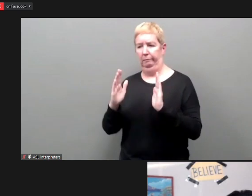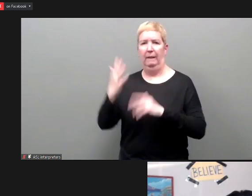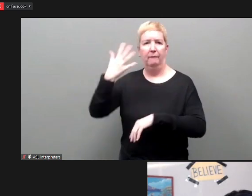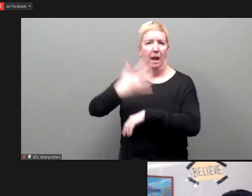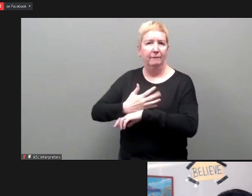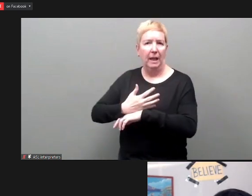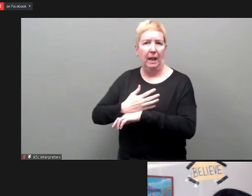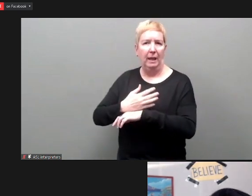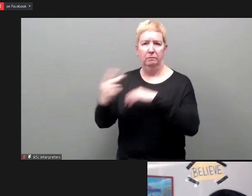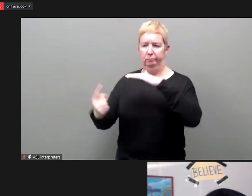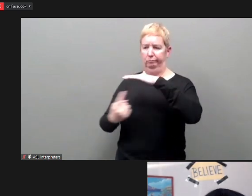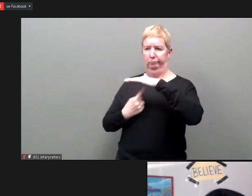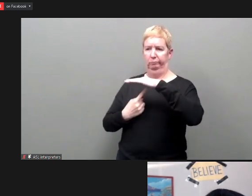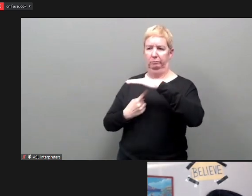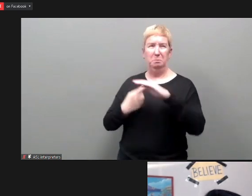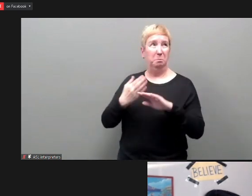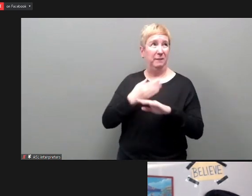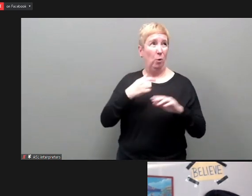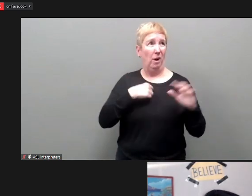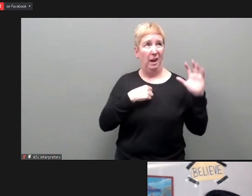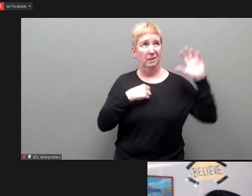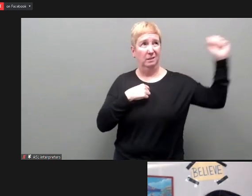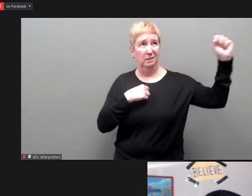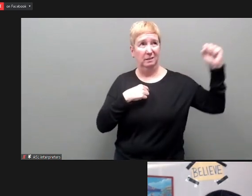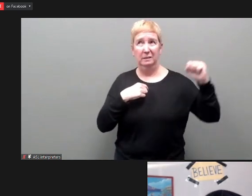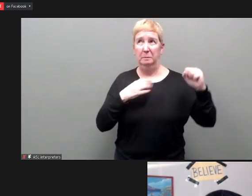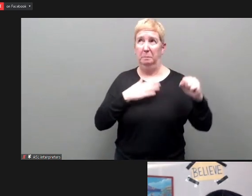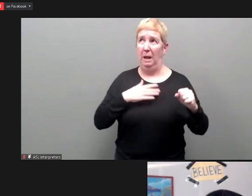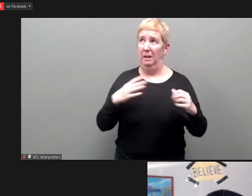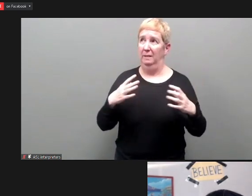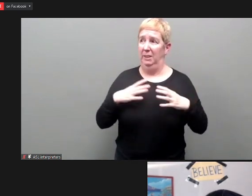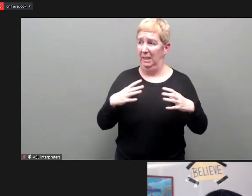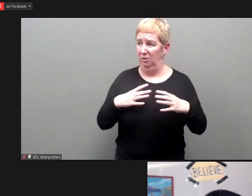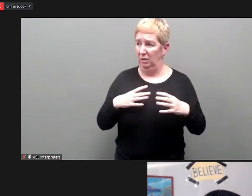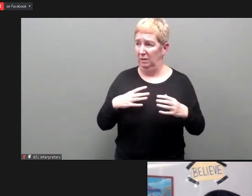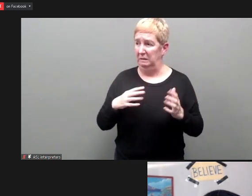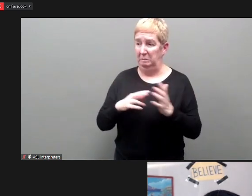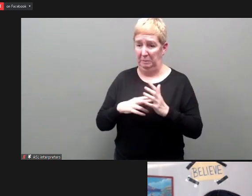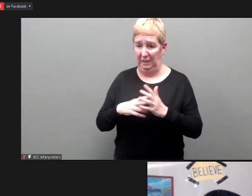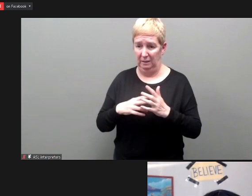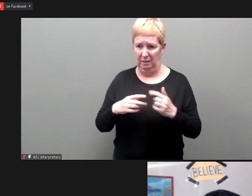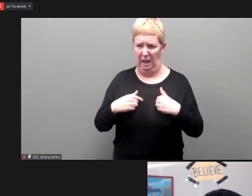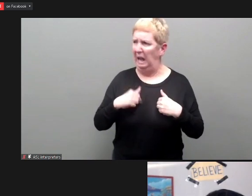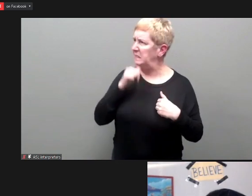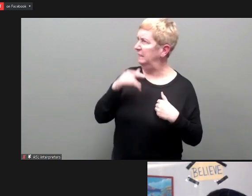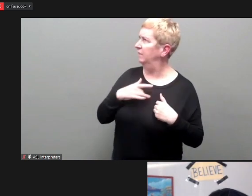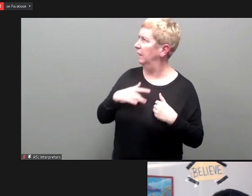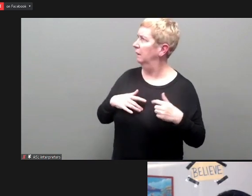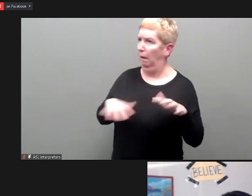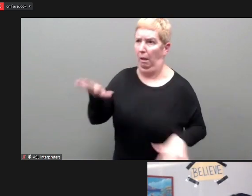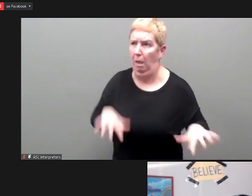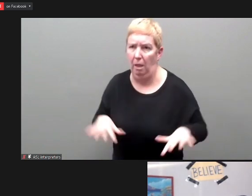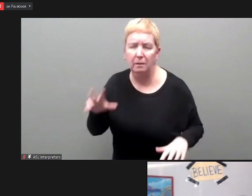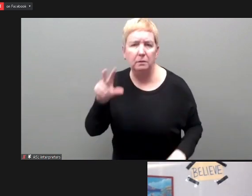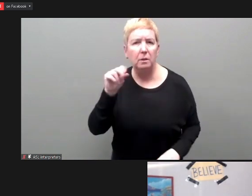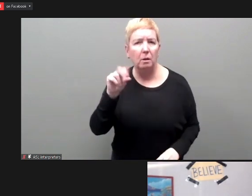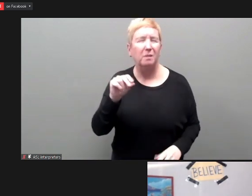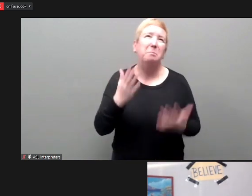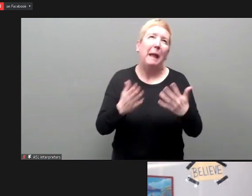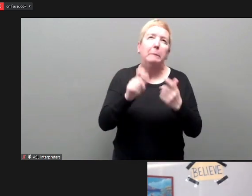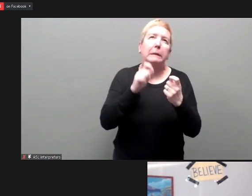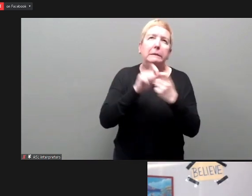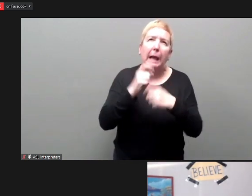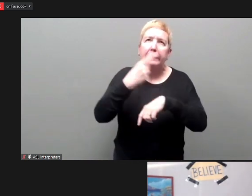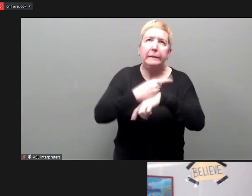before I left on leave, which was December 22nd. So I wasn't particularly out of the loop on that one. I might have my dates wrong, or